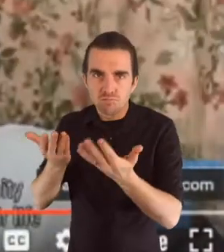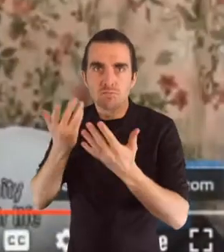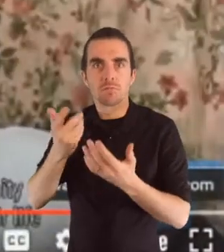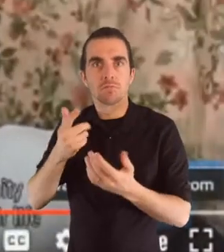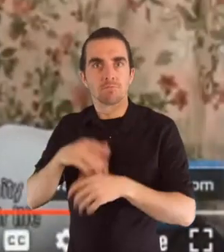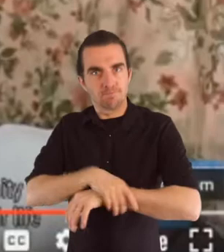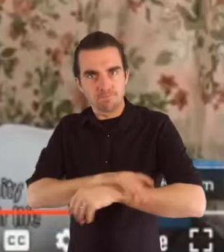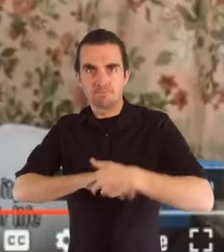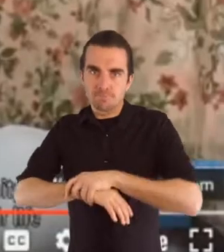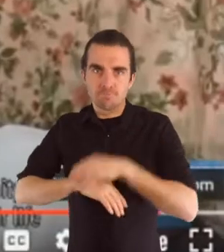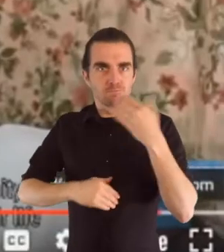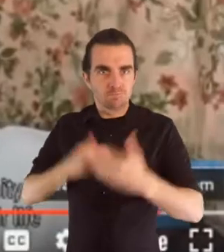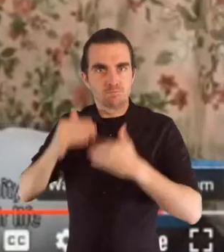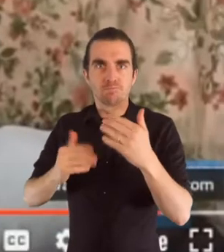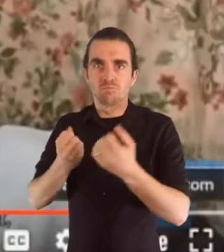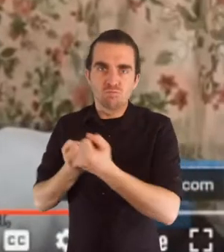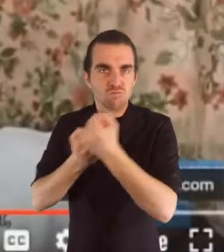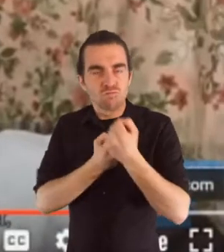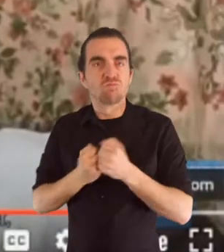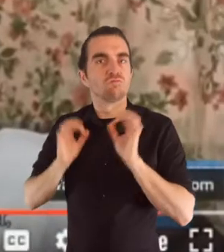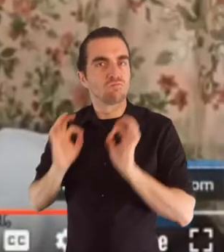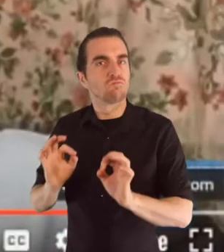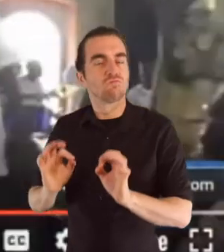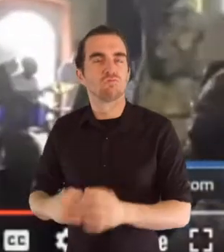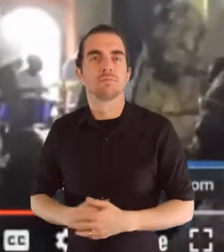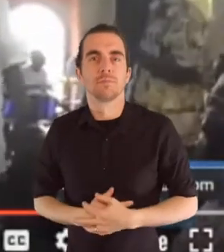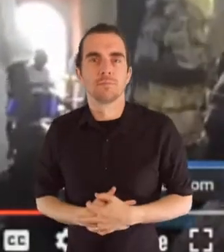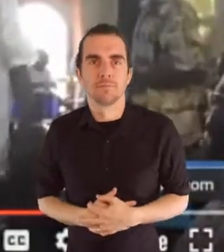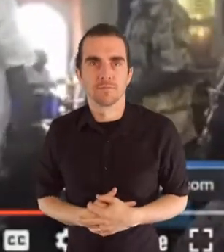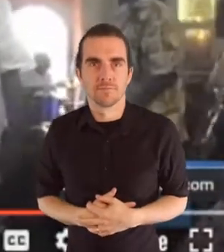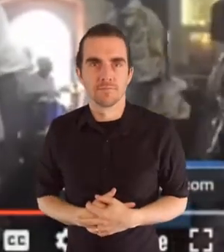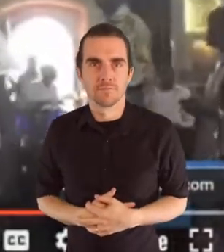opportunity to do something with their life will help them get better.